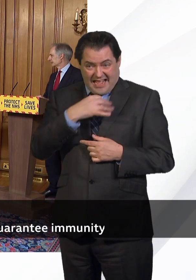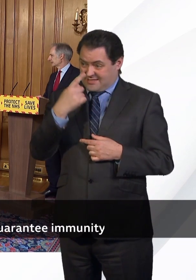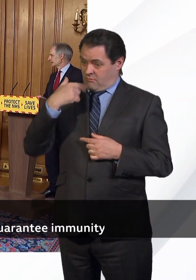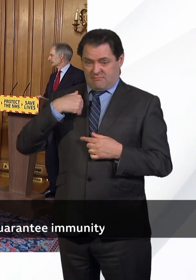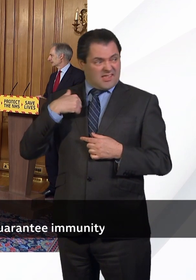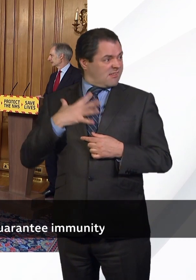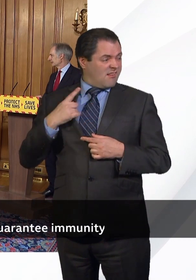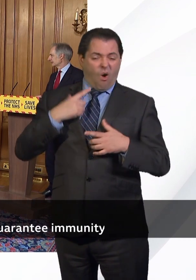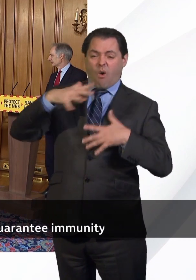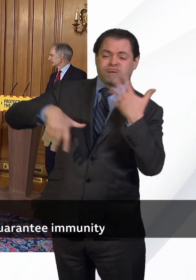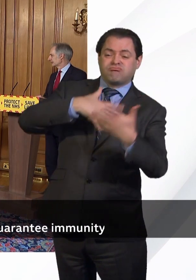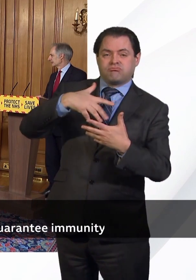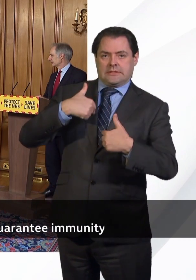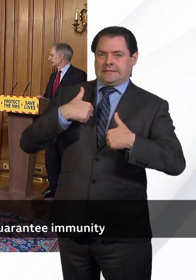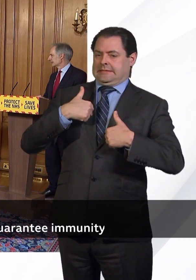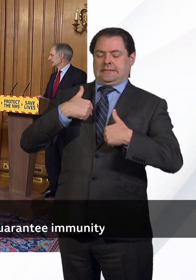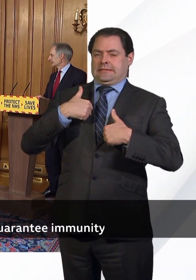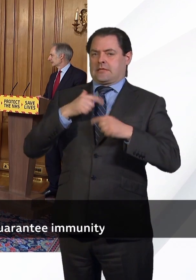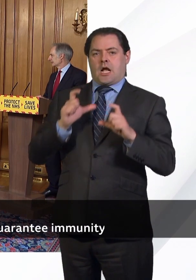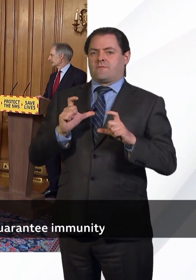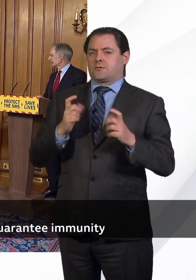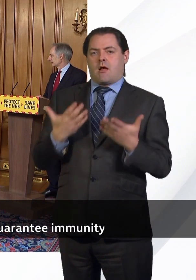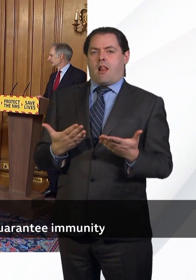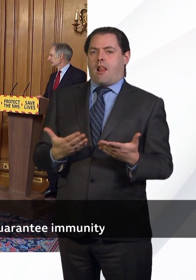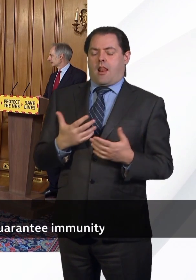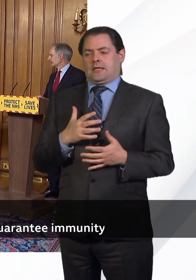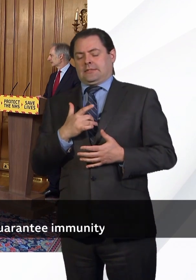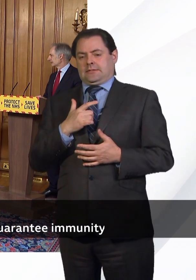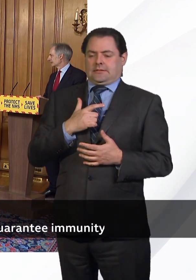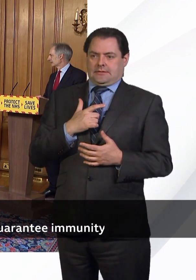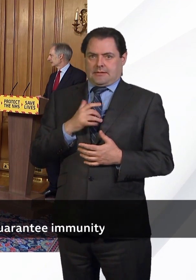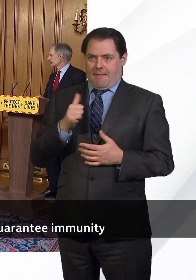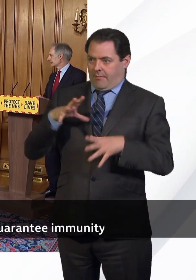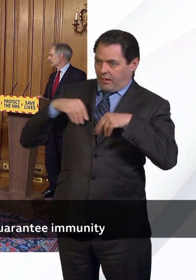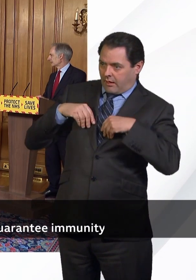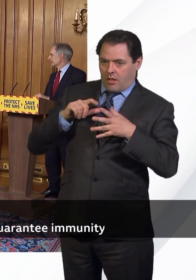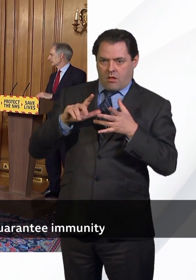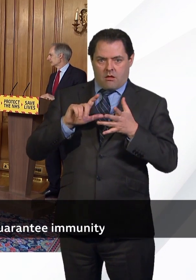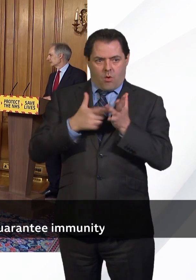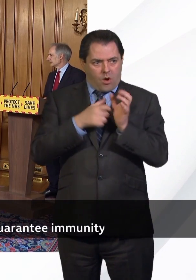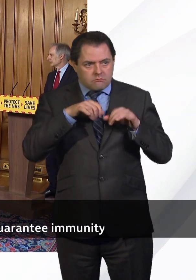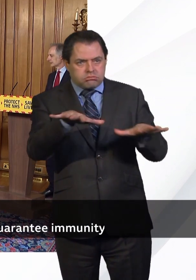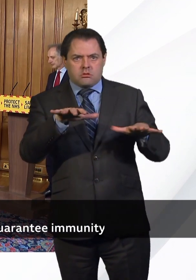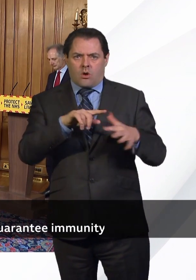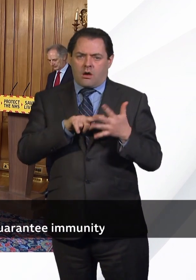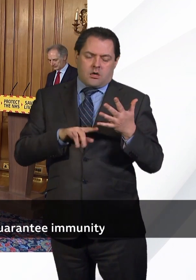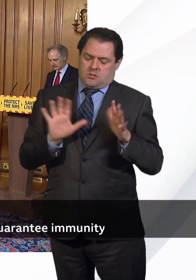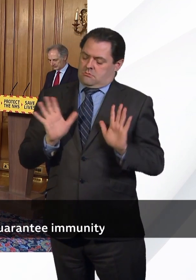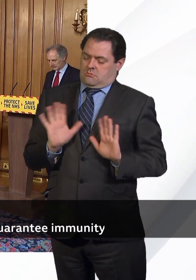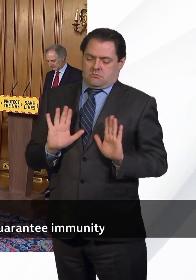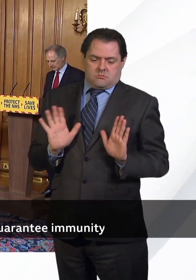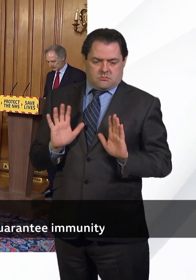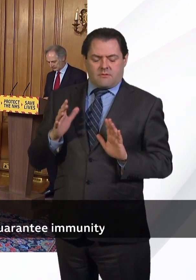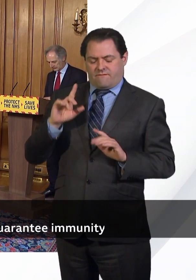question because that might simply trigger a rise in the number of infections if the science turns